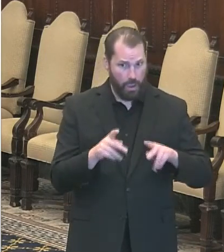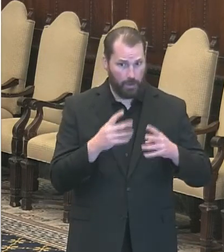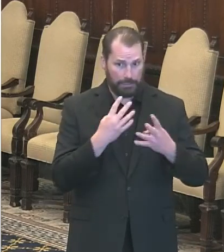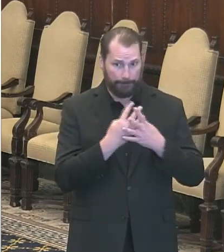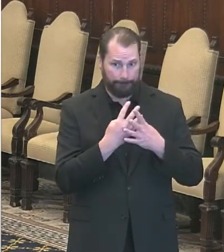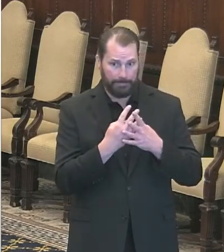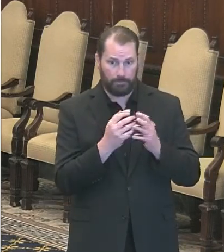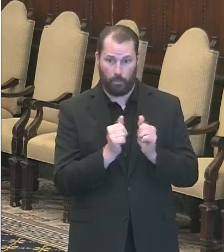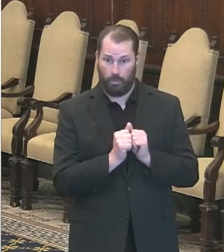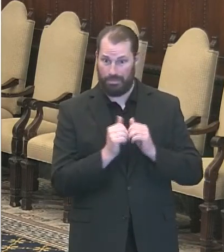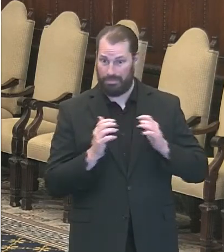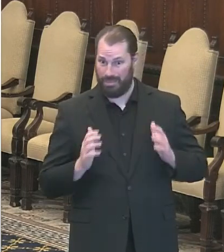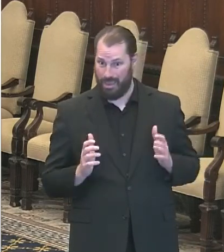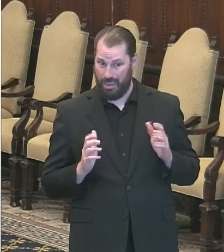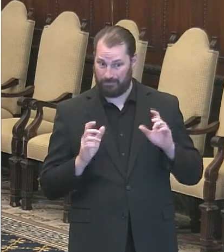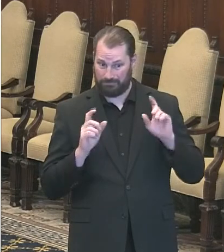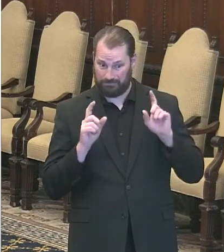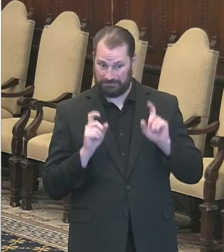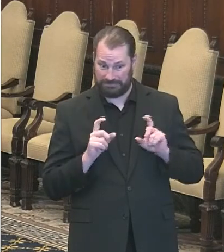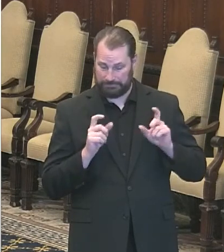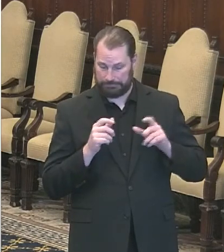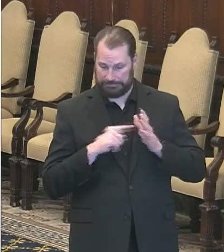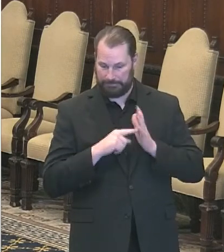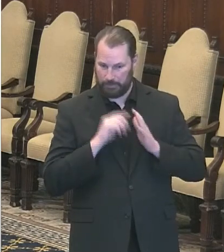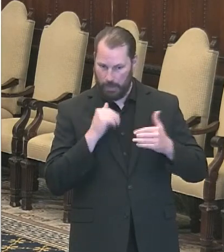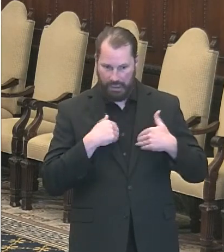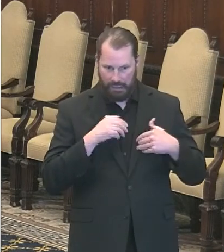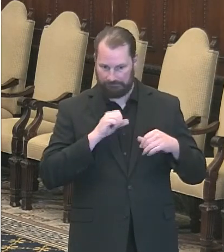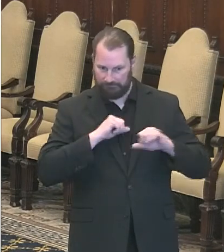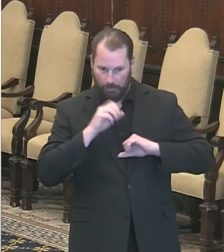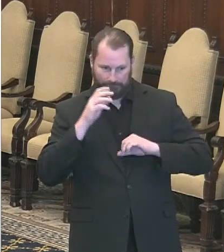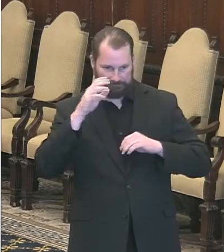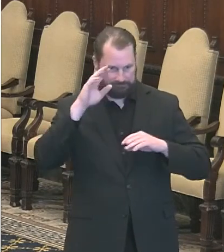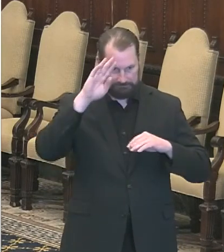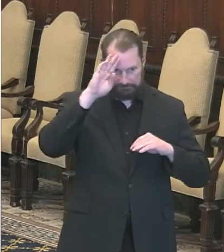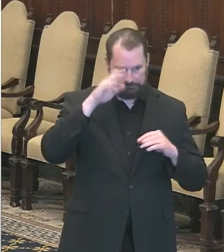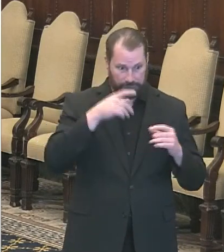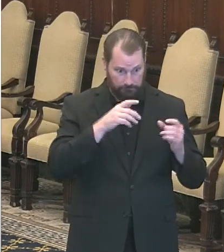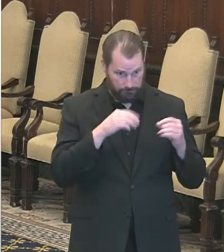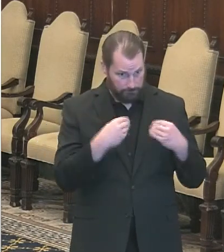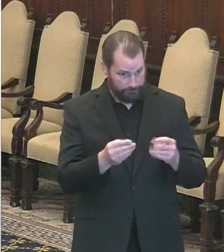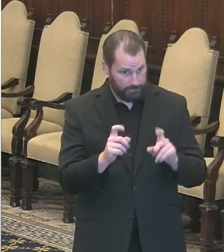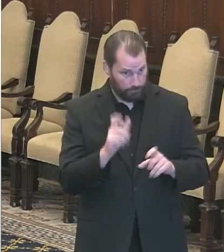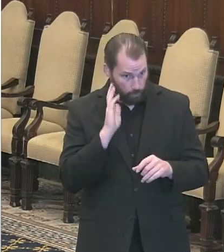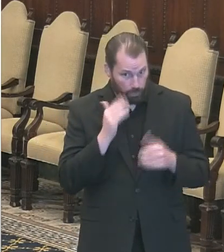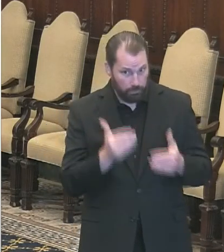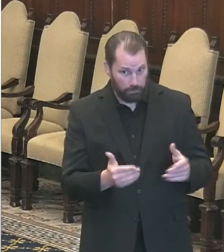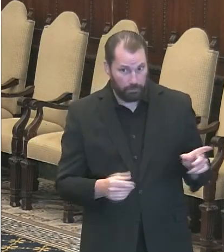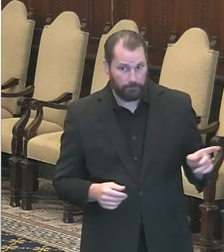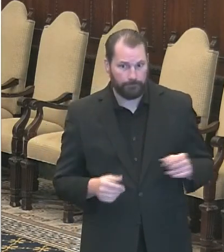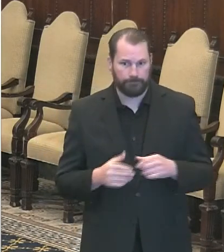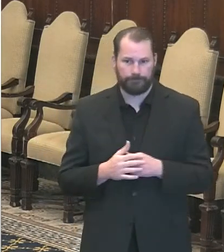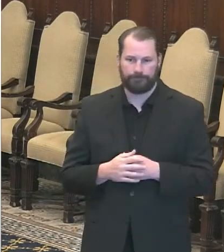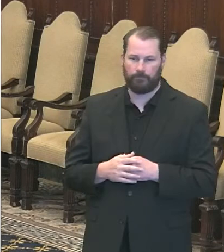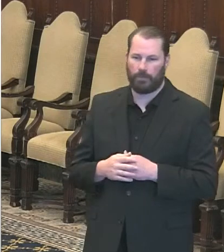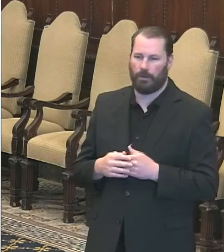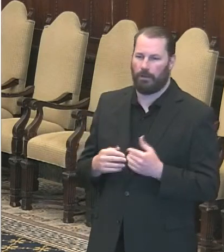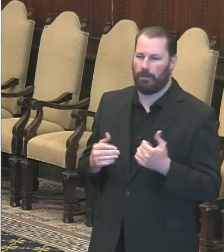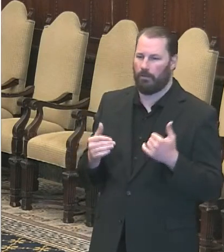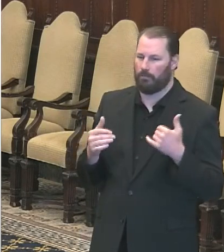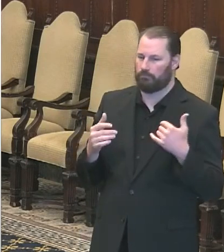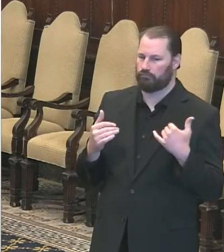be tested? At this point, we're not testing inmates that are asymptomatic, but similar to other congregate care